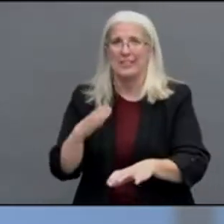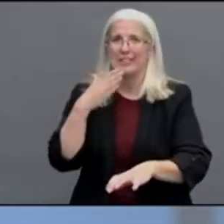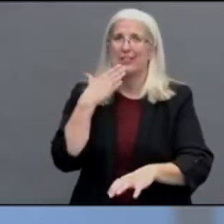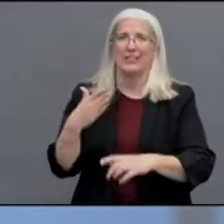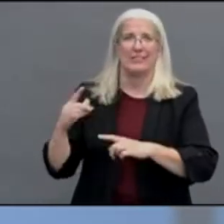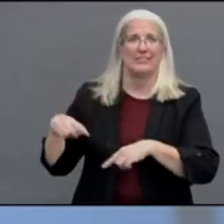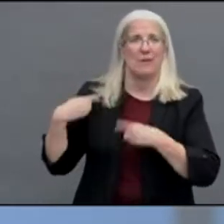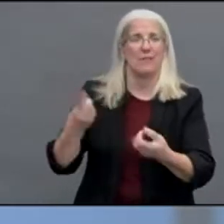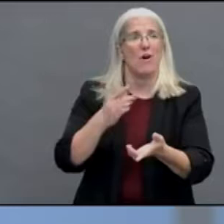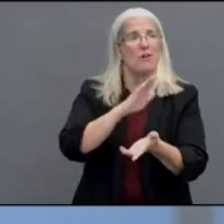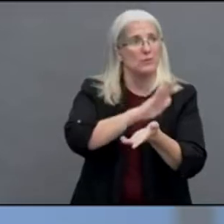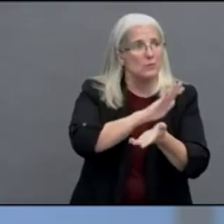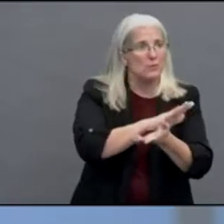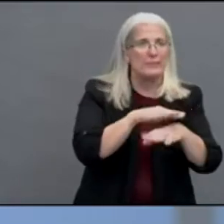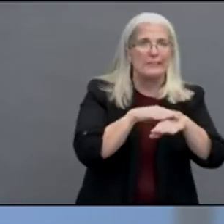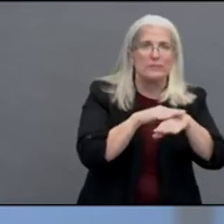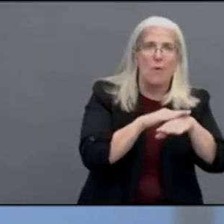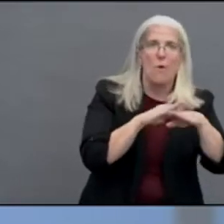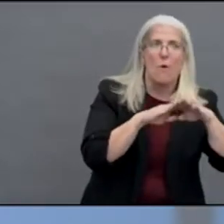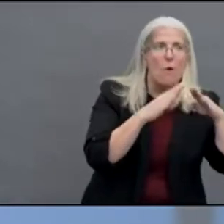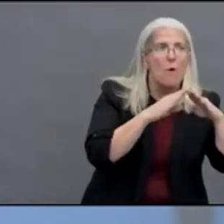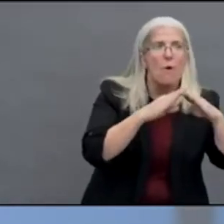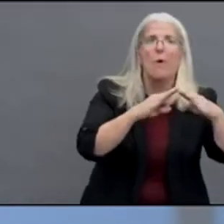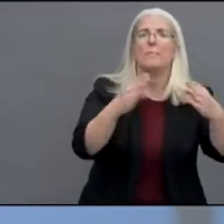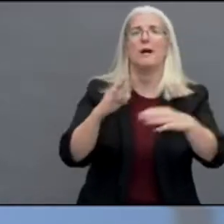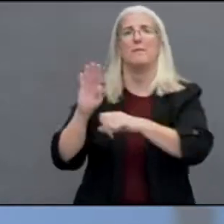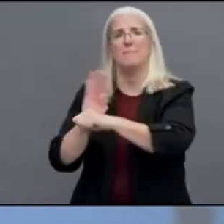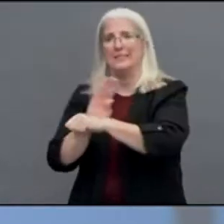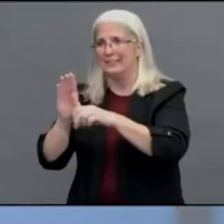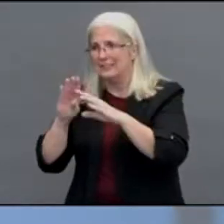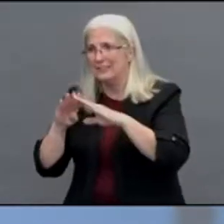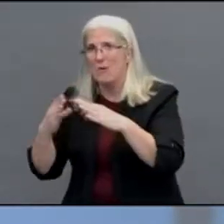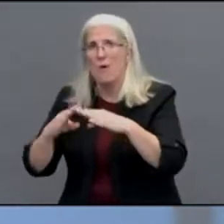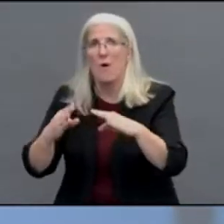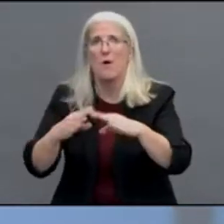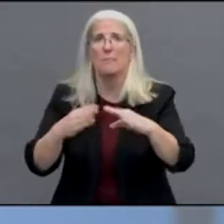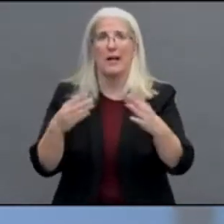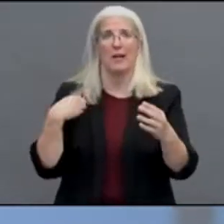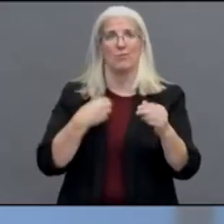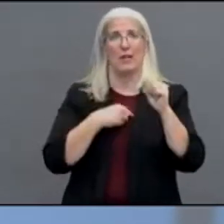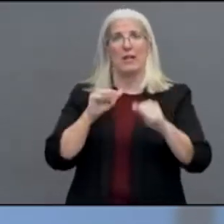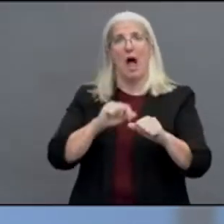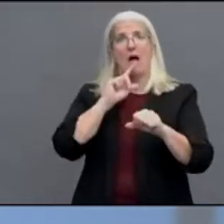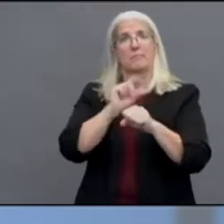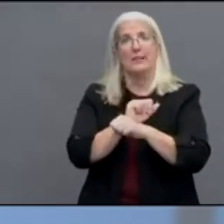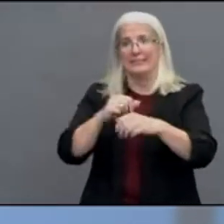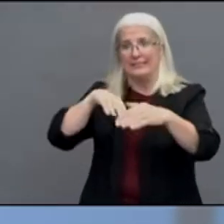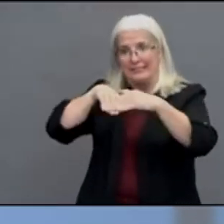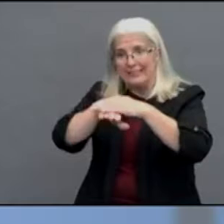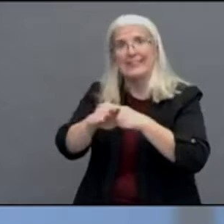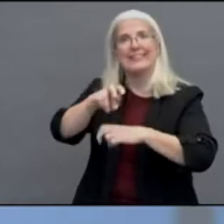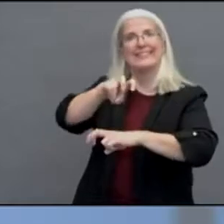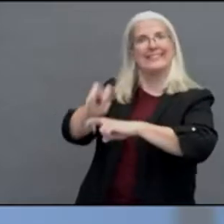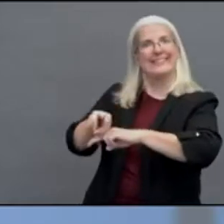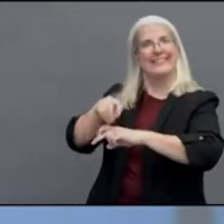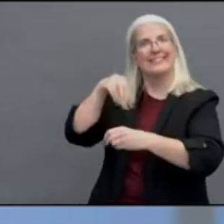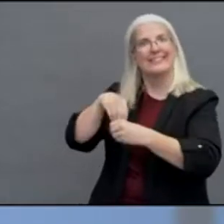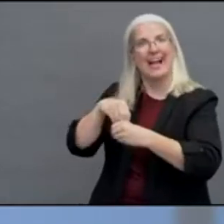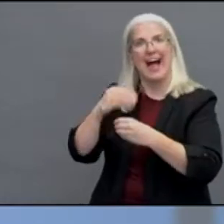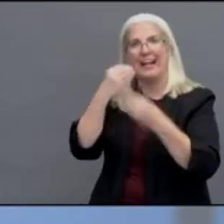schools, businesses, able to eat inside, and so we don't want to risk any of the work that we've